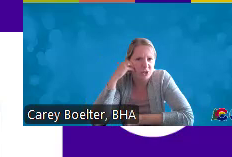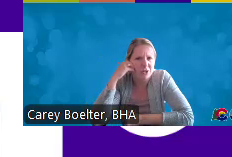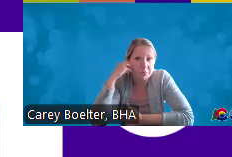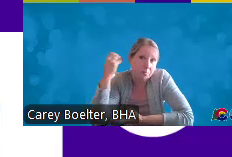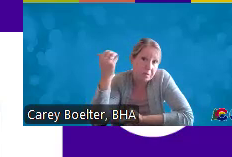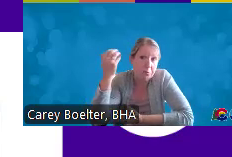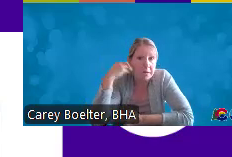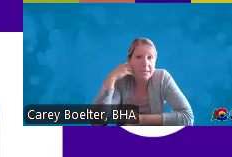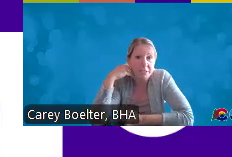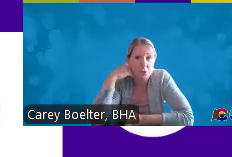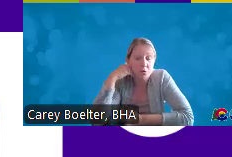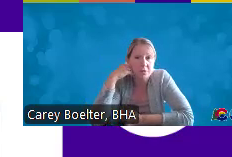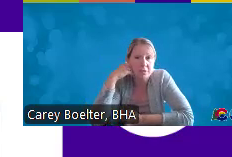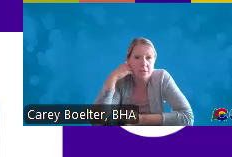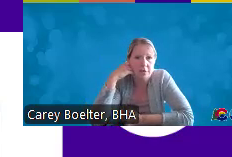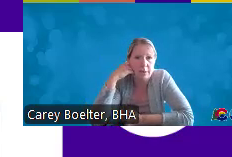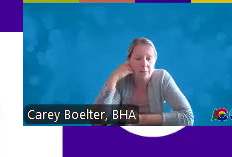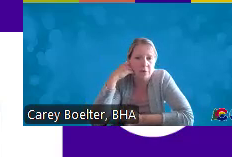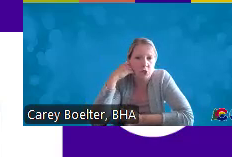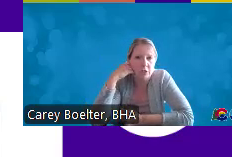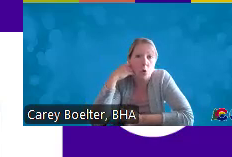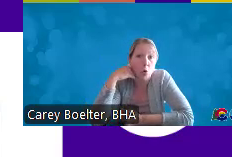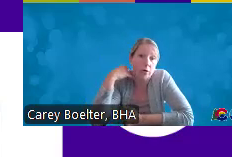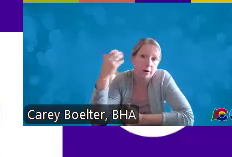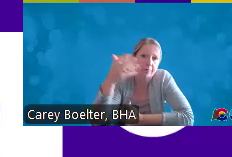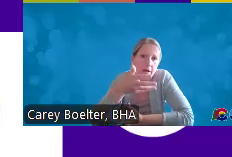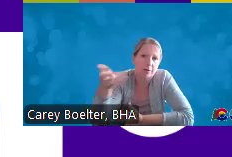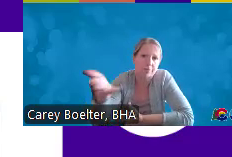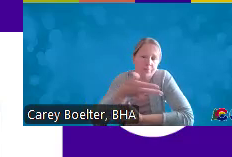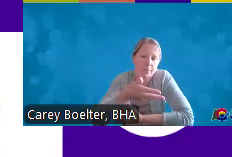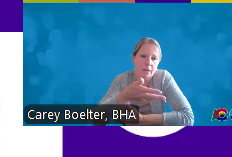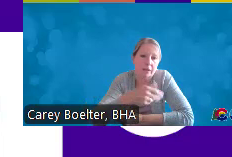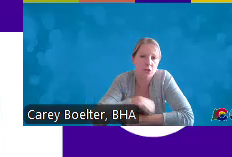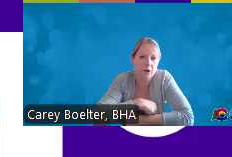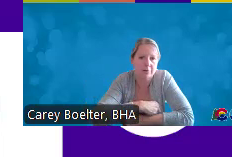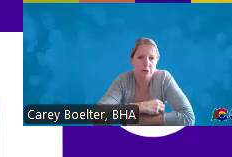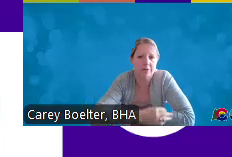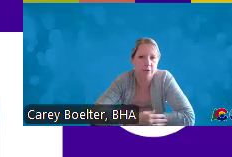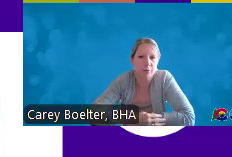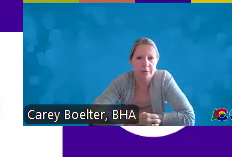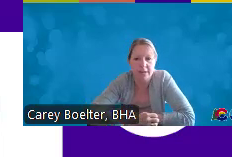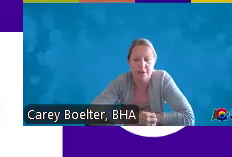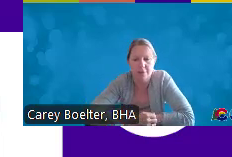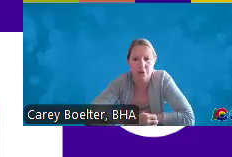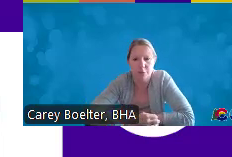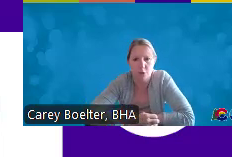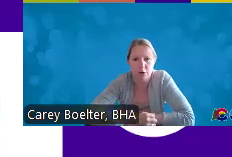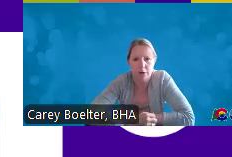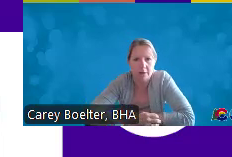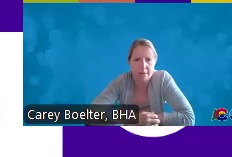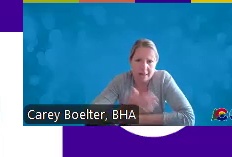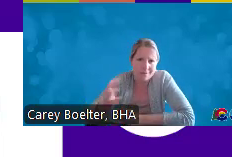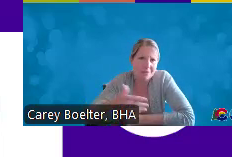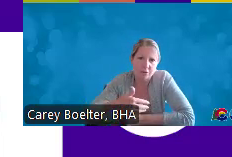agencies' EHRs, people may need to use the paper version or a electronic version, fillable PDF on their